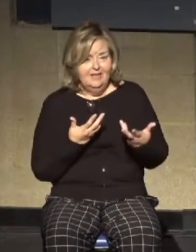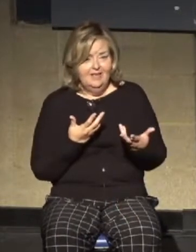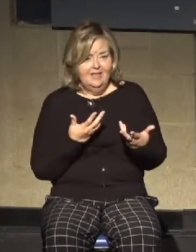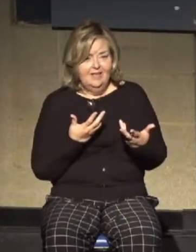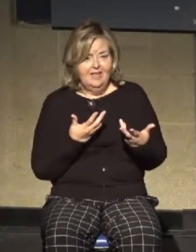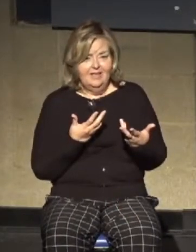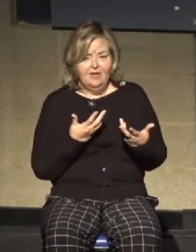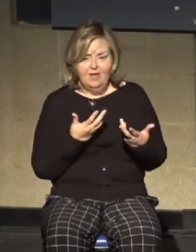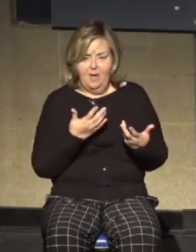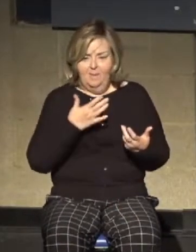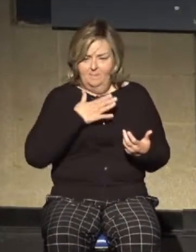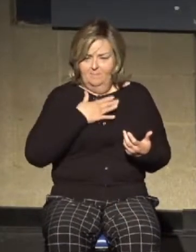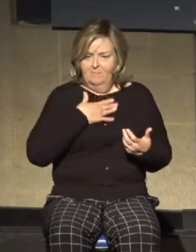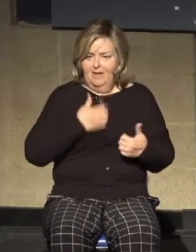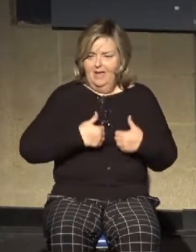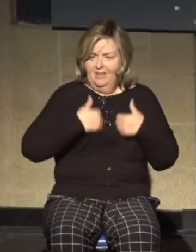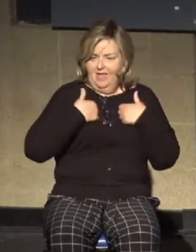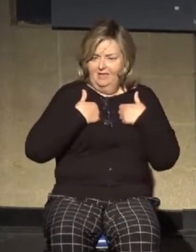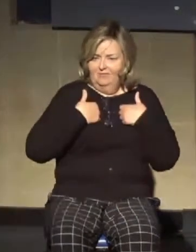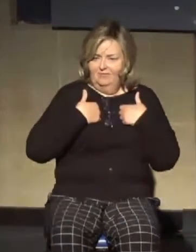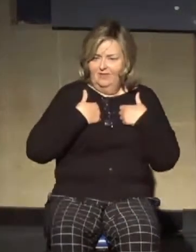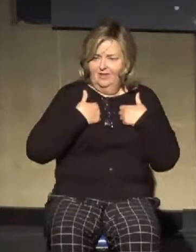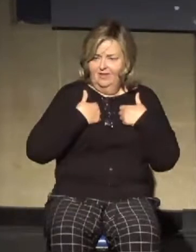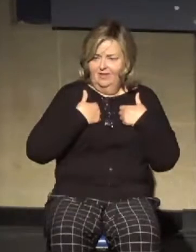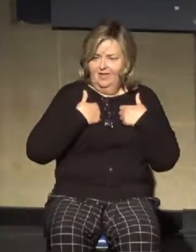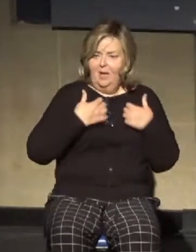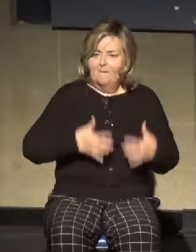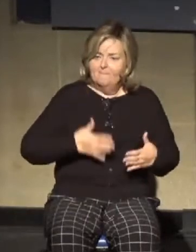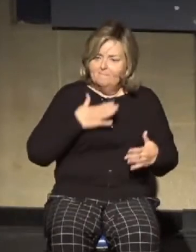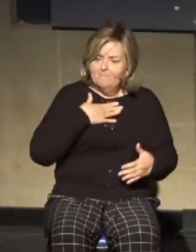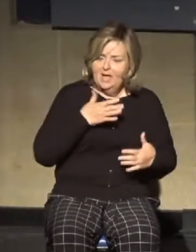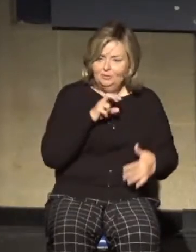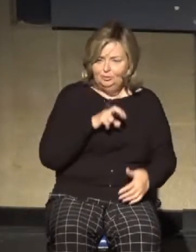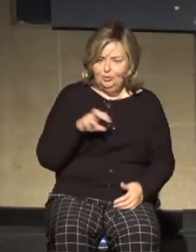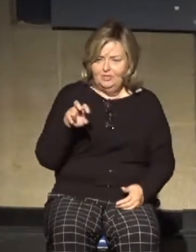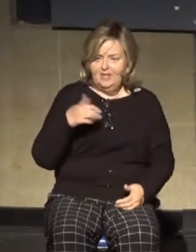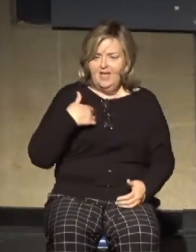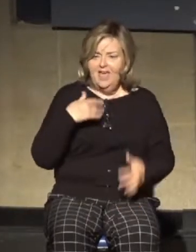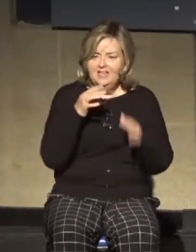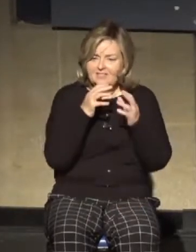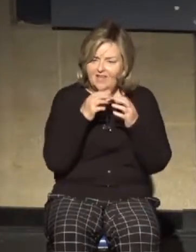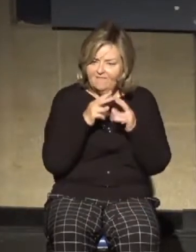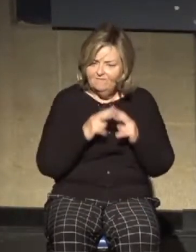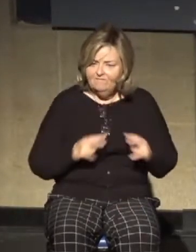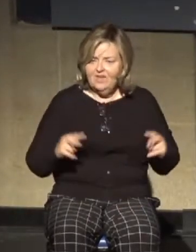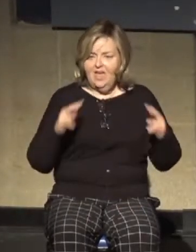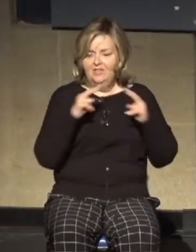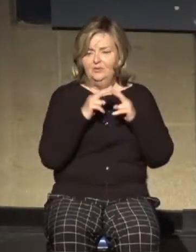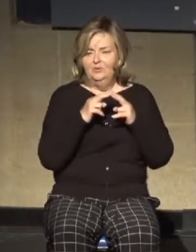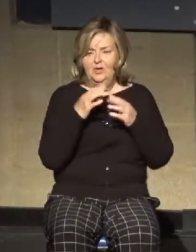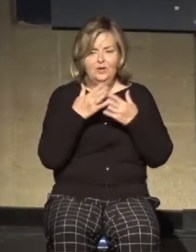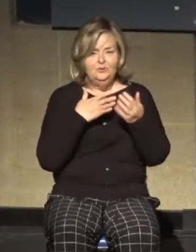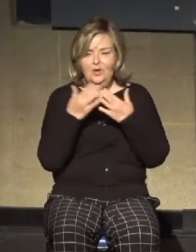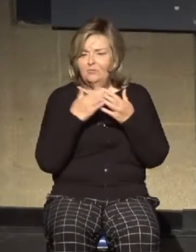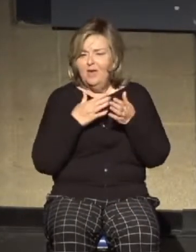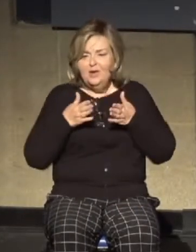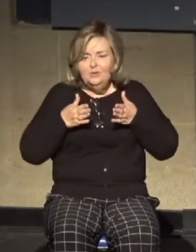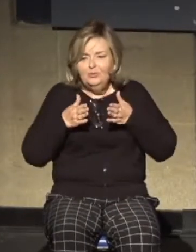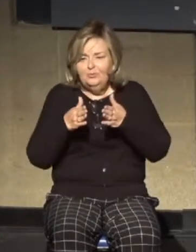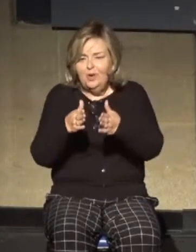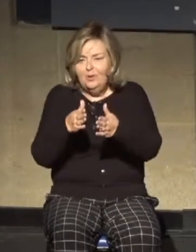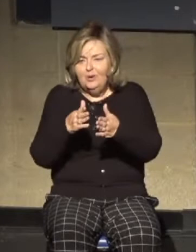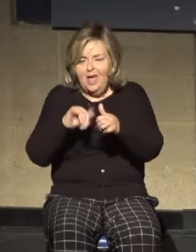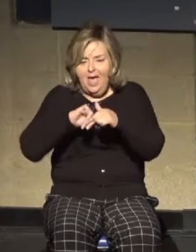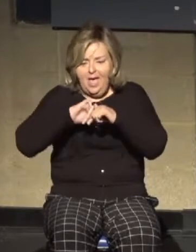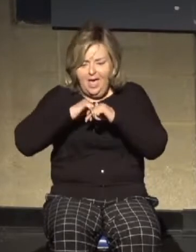That there is value in every single journey that everyone takes. It doesn't matter the road that you took to